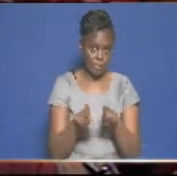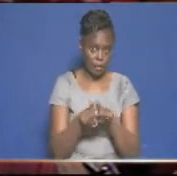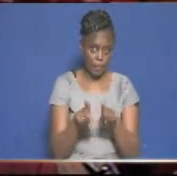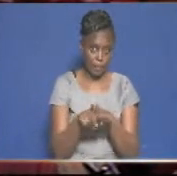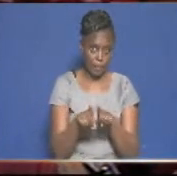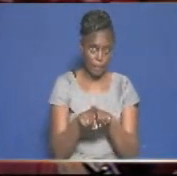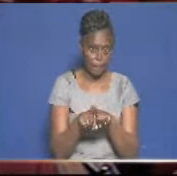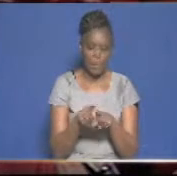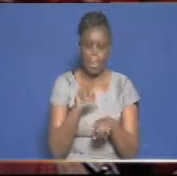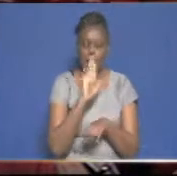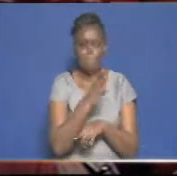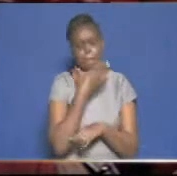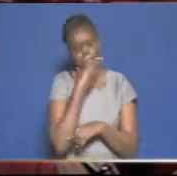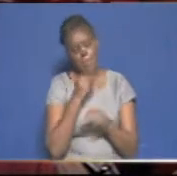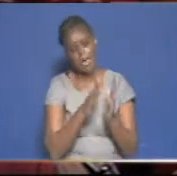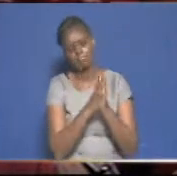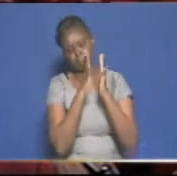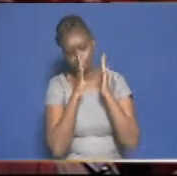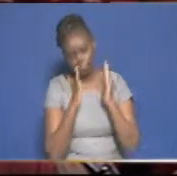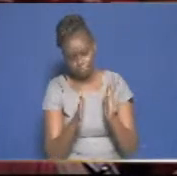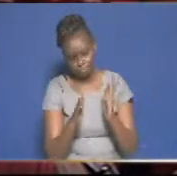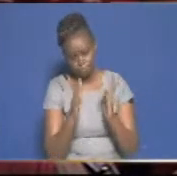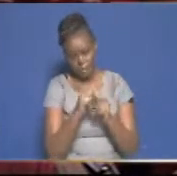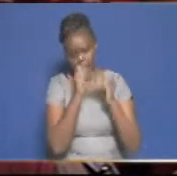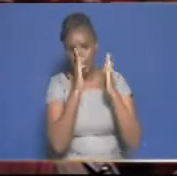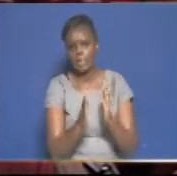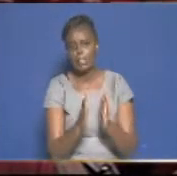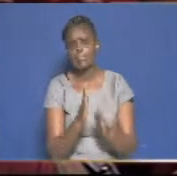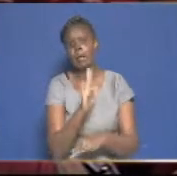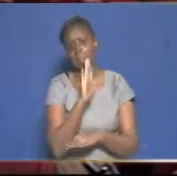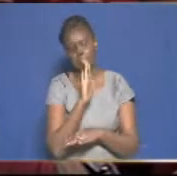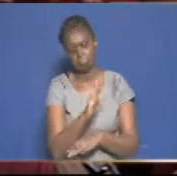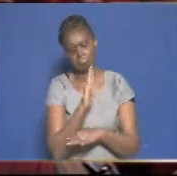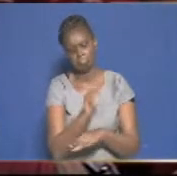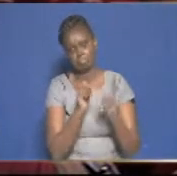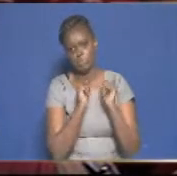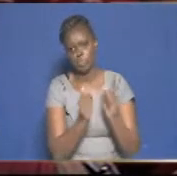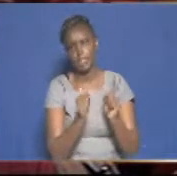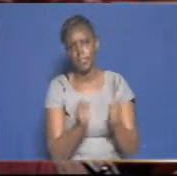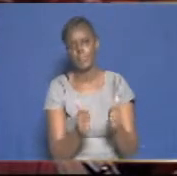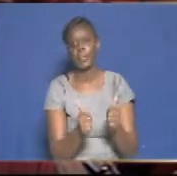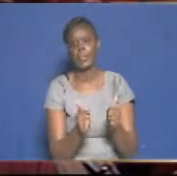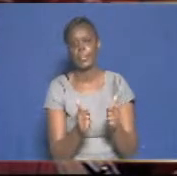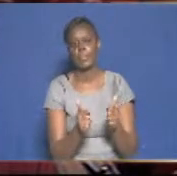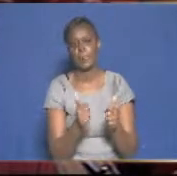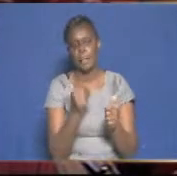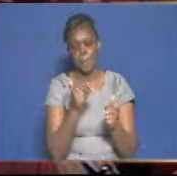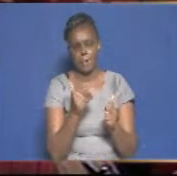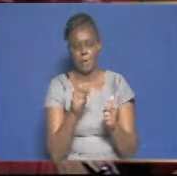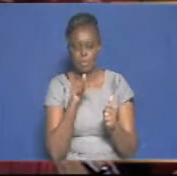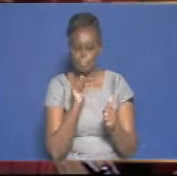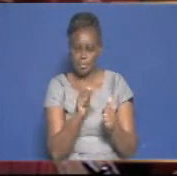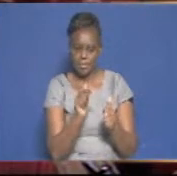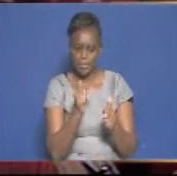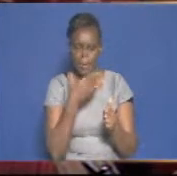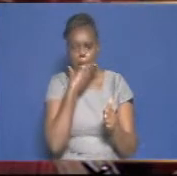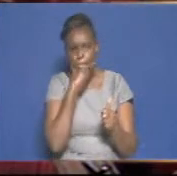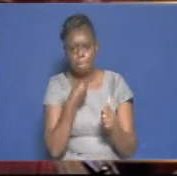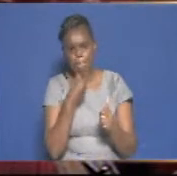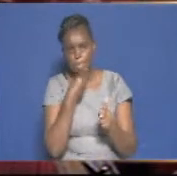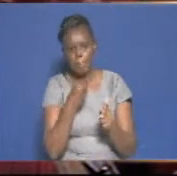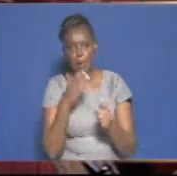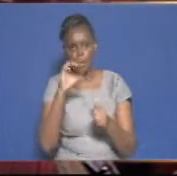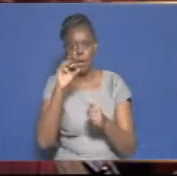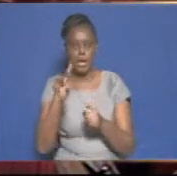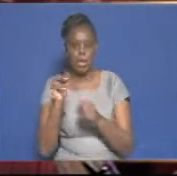Speaker, sir, he was a great man, a great leader, a very fine gentleman. And Mr. Speaker, sir, when we were in